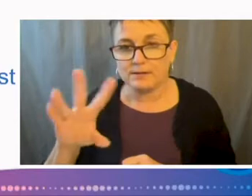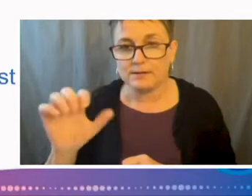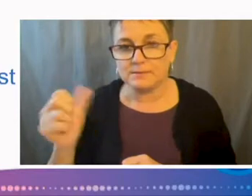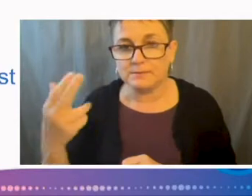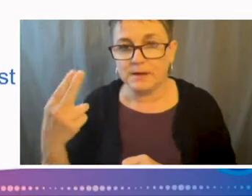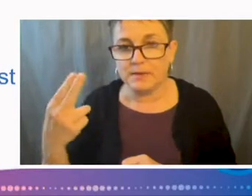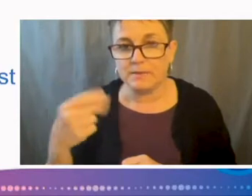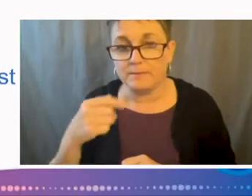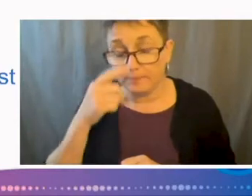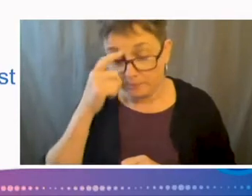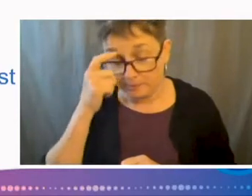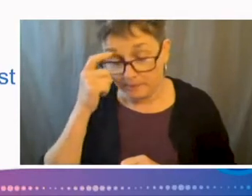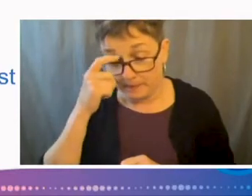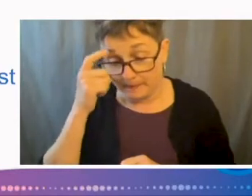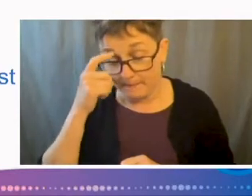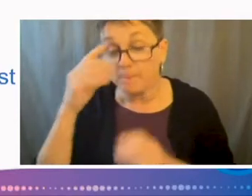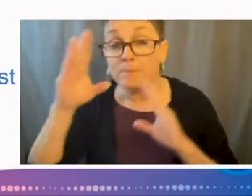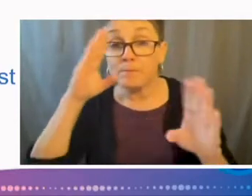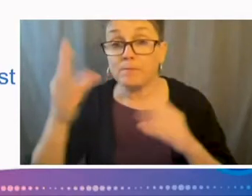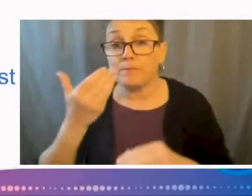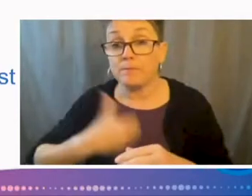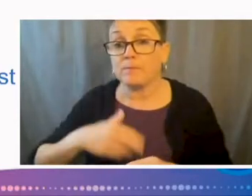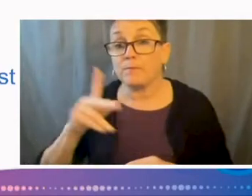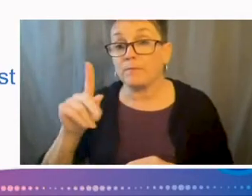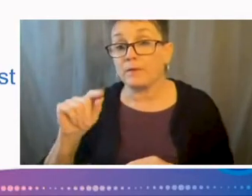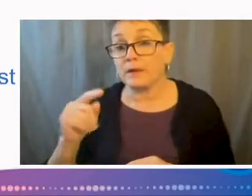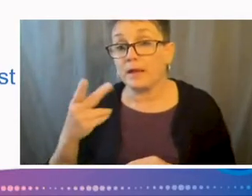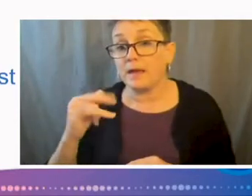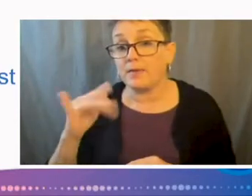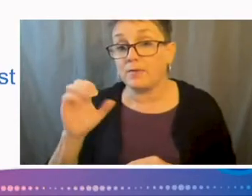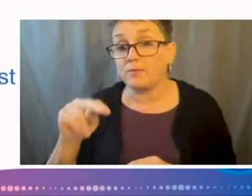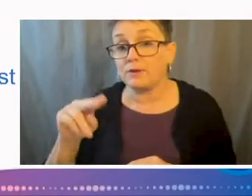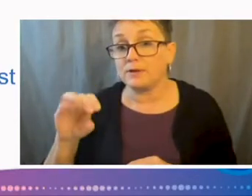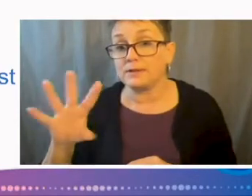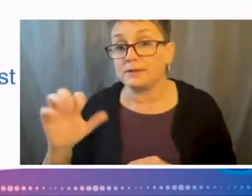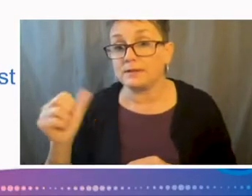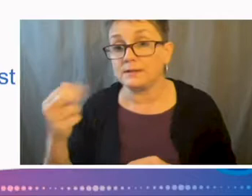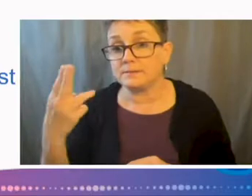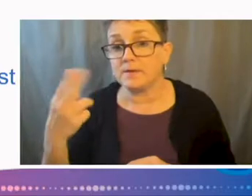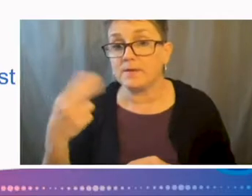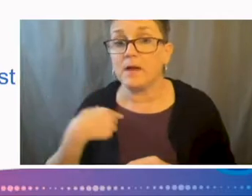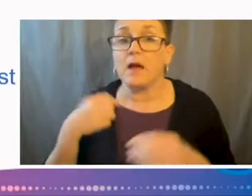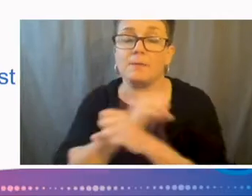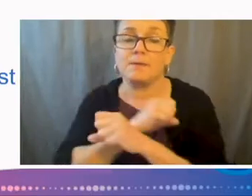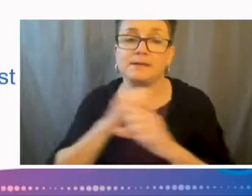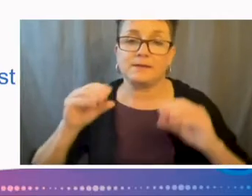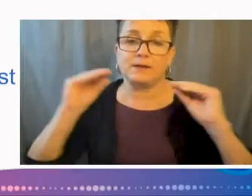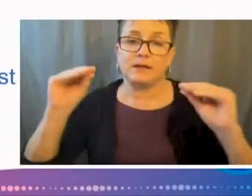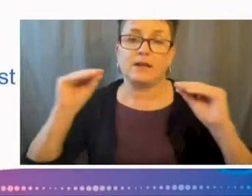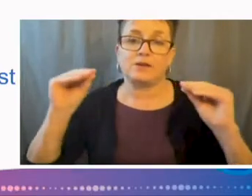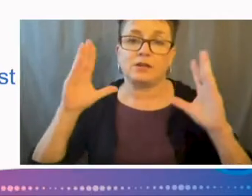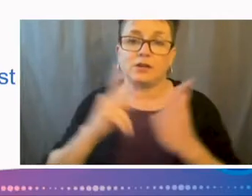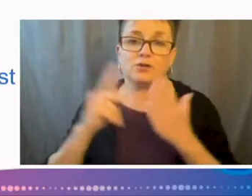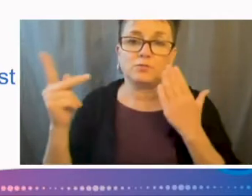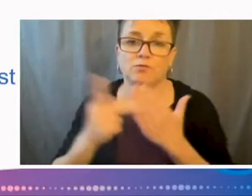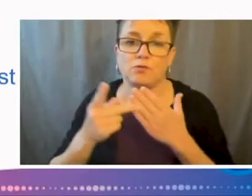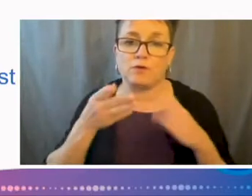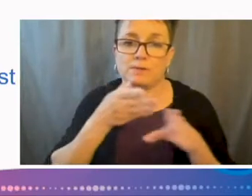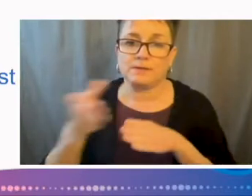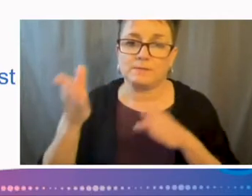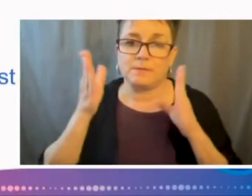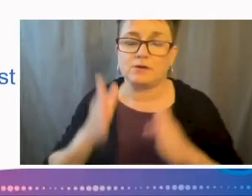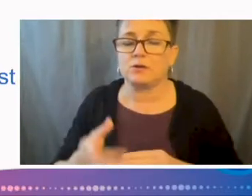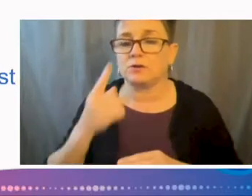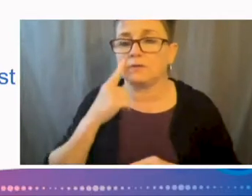Good afternoon, everybody. My name is Catherine Smith, and I am a Safety Education Program Specialist for the Office of